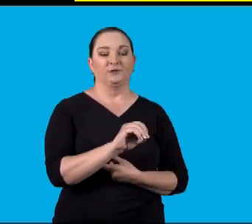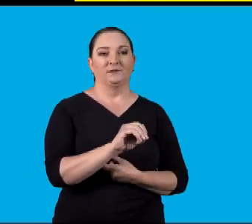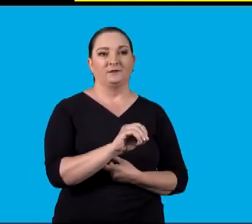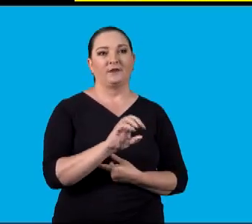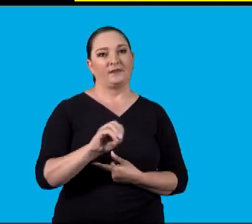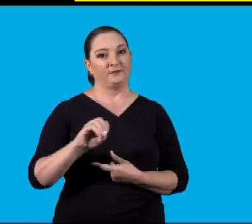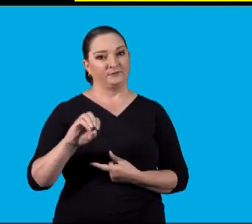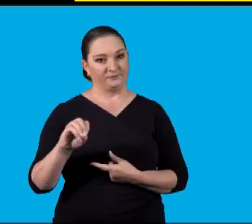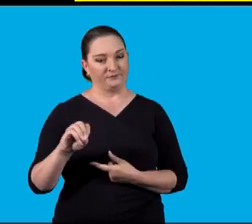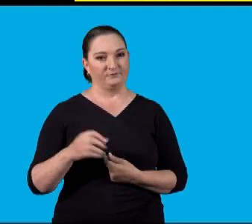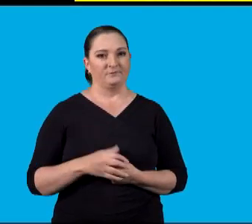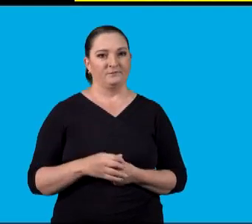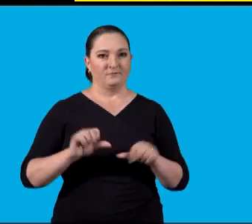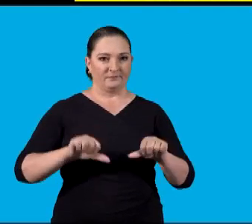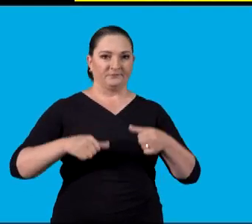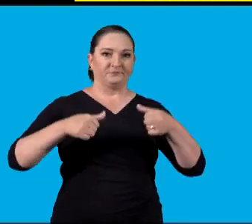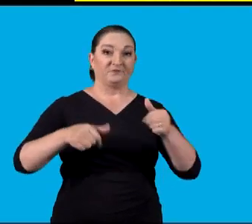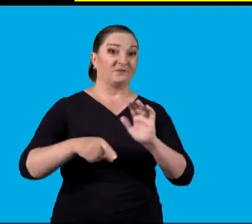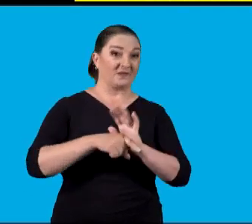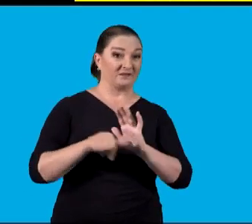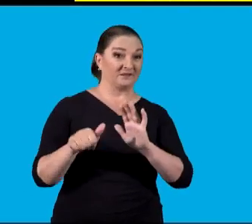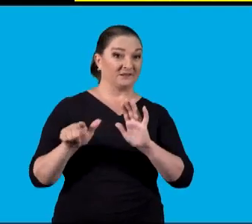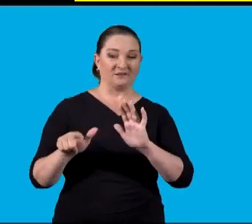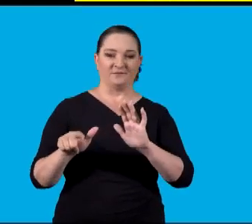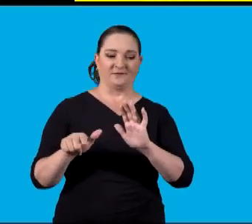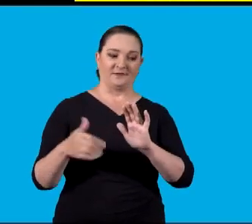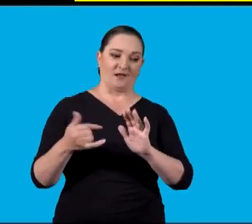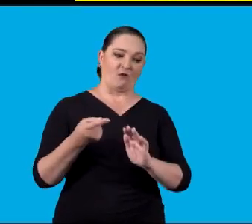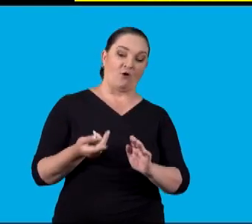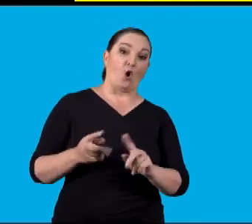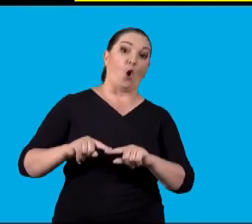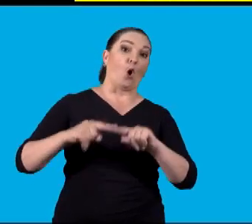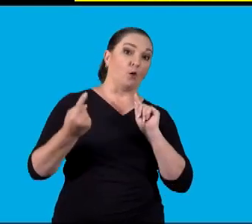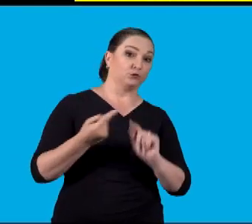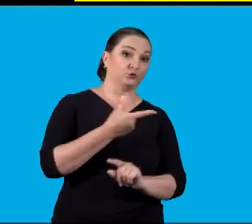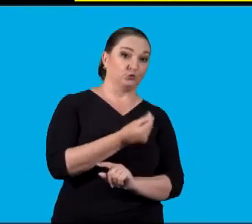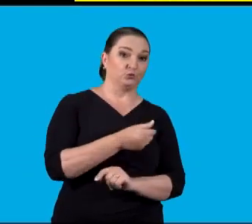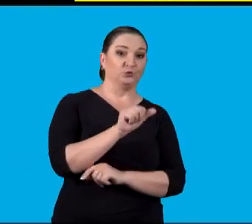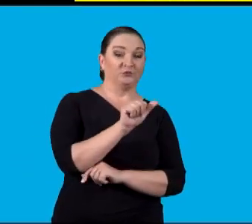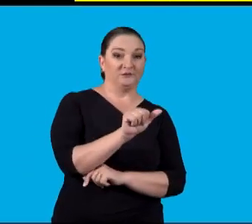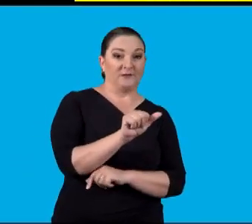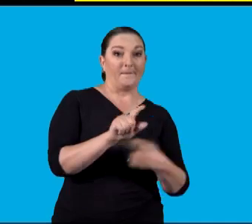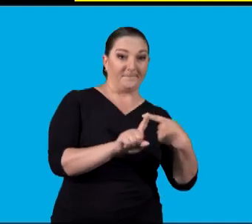320,000. Can I go on? Then I have a negative 67,590, but I come to it and say plus